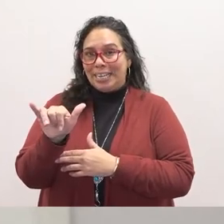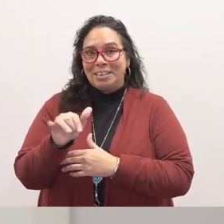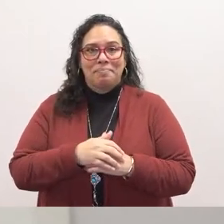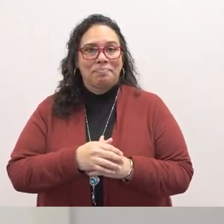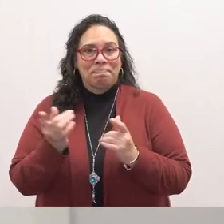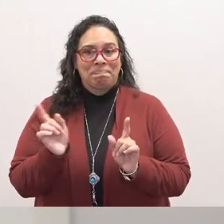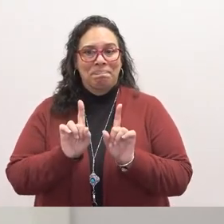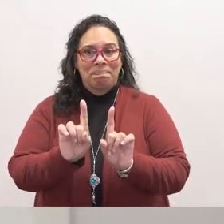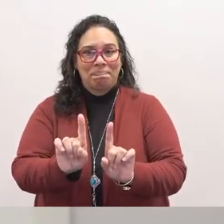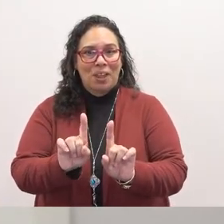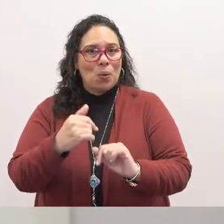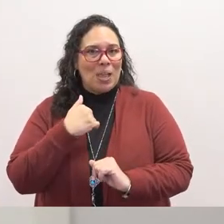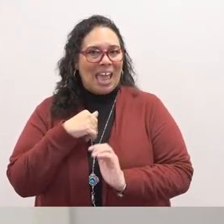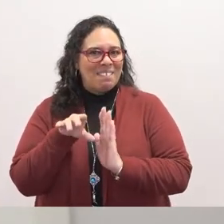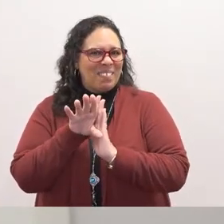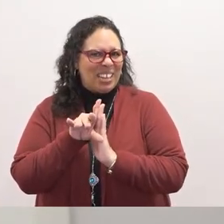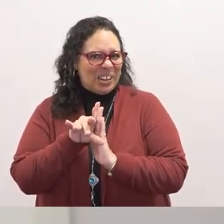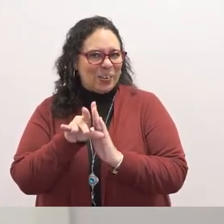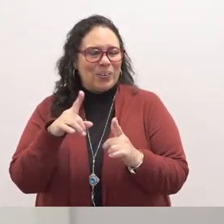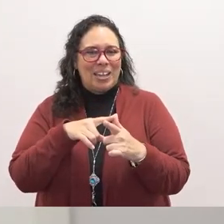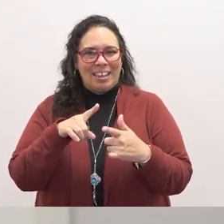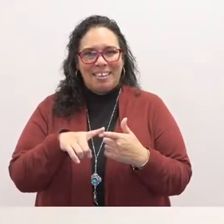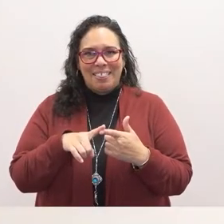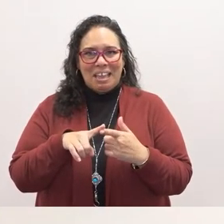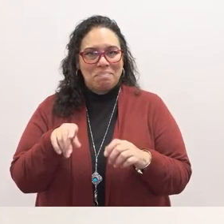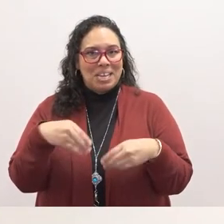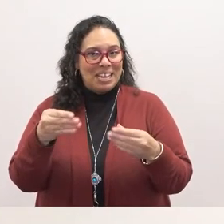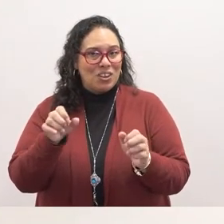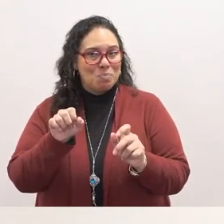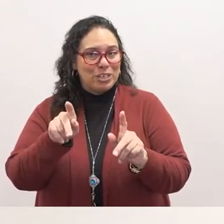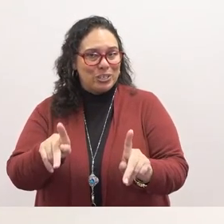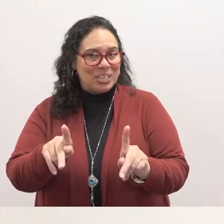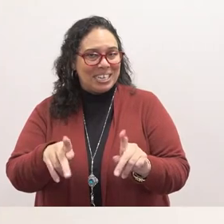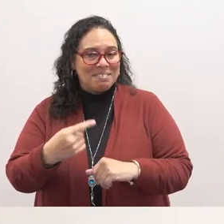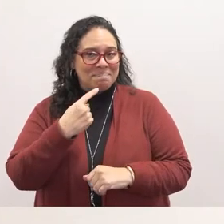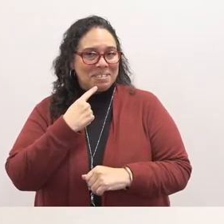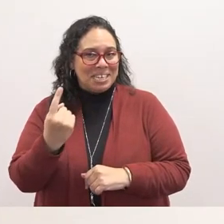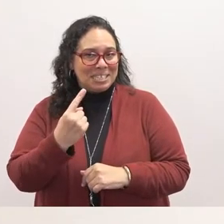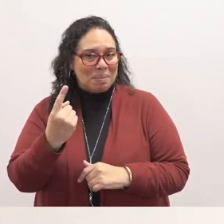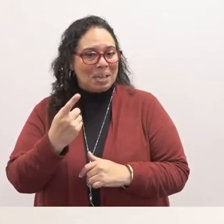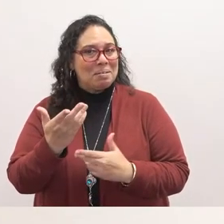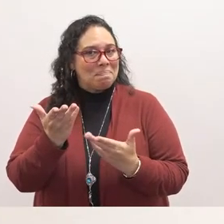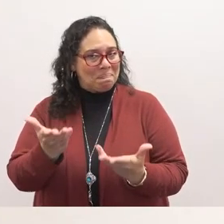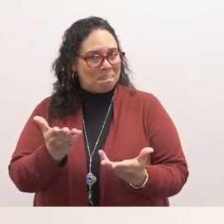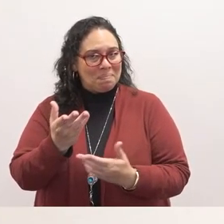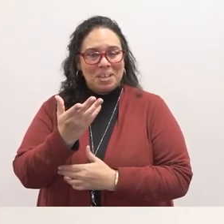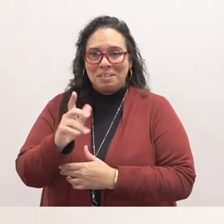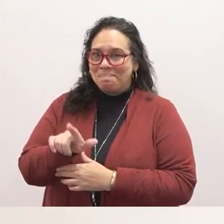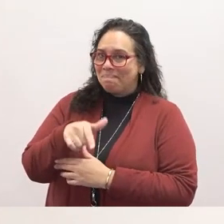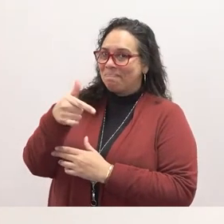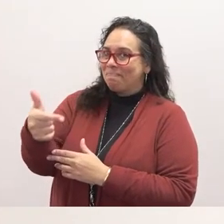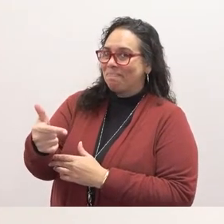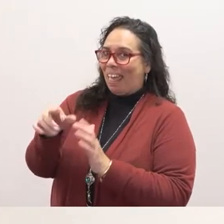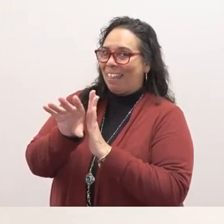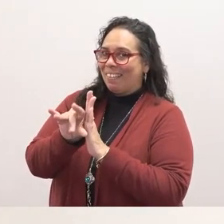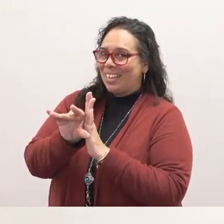have a little video, and then we will give you the opportunity to say something. So Mr. Itzen, cue the